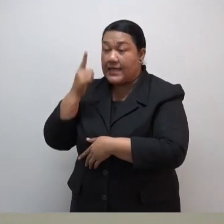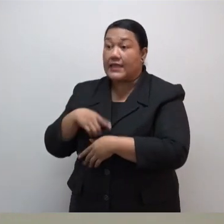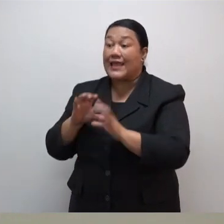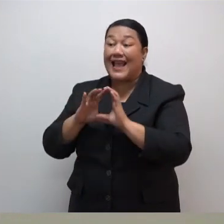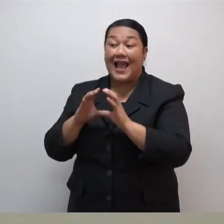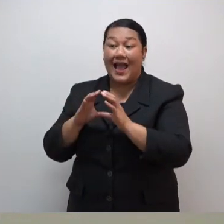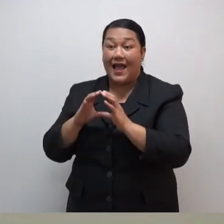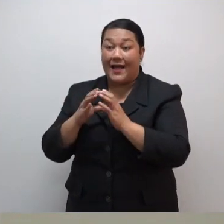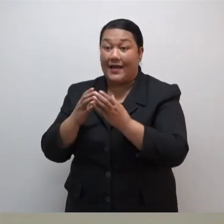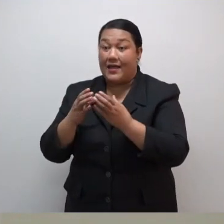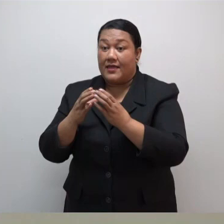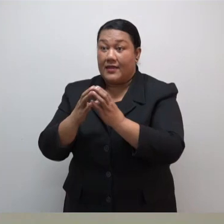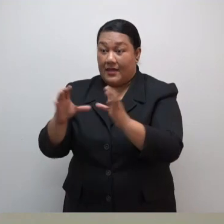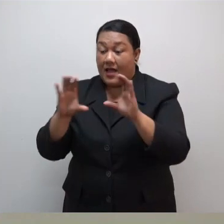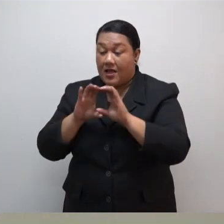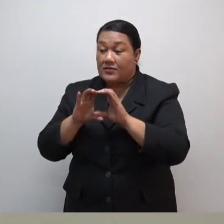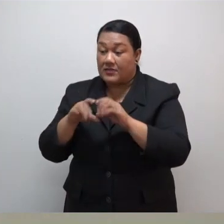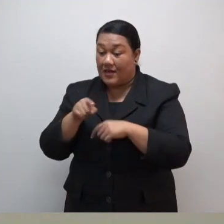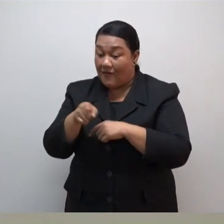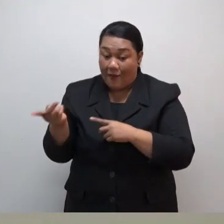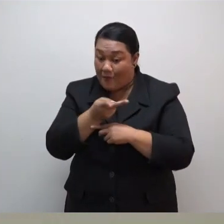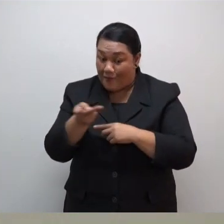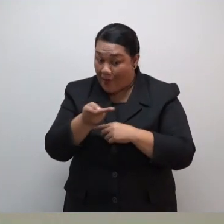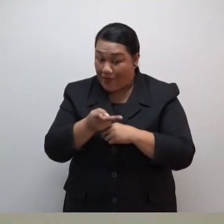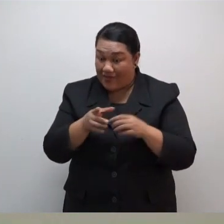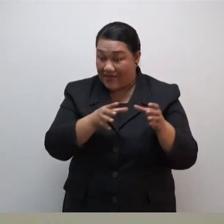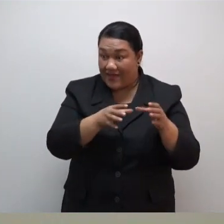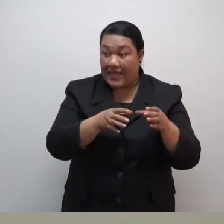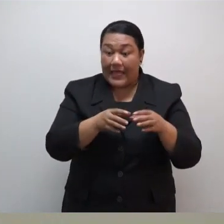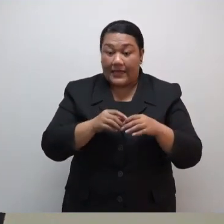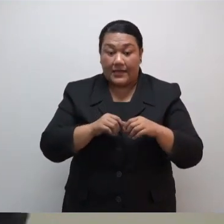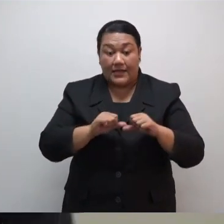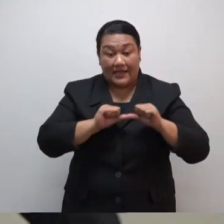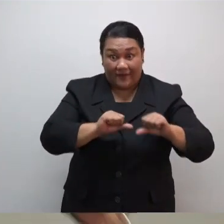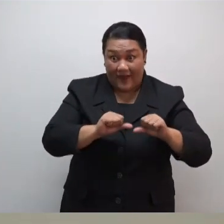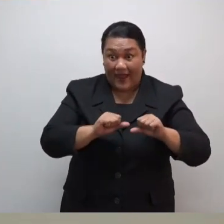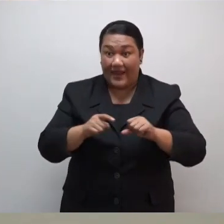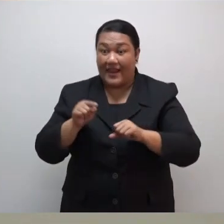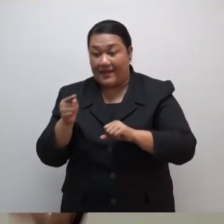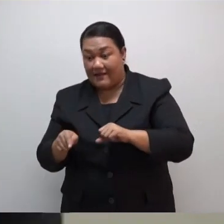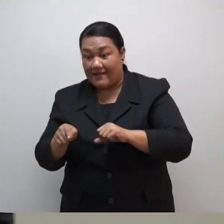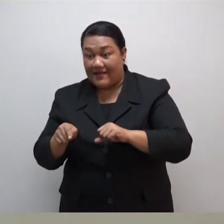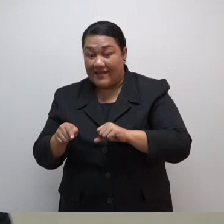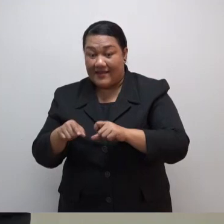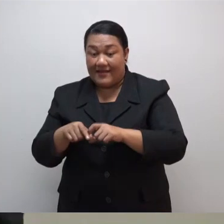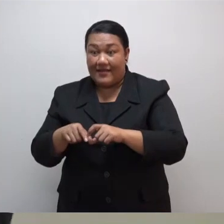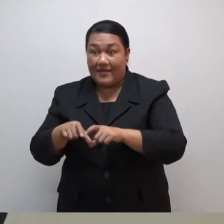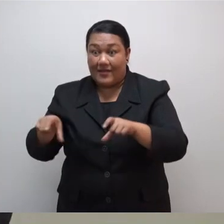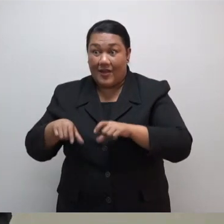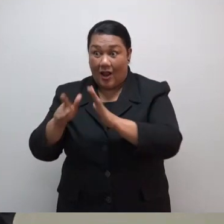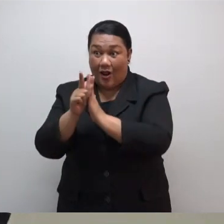counsel from both the plaintiff side and the defendant side, which is, I think it was the lawyers